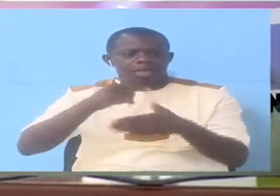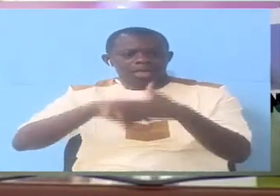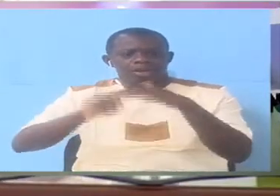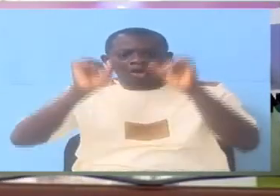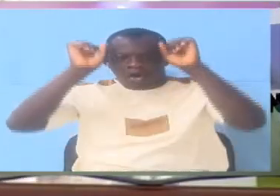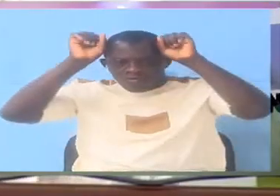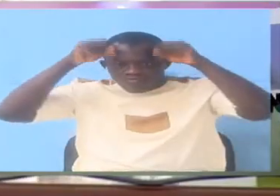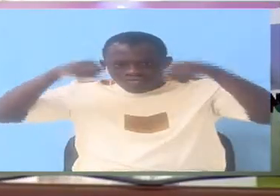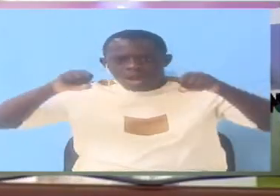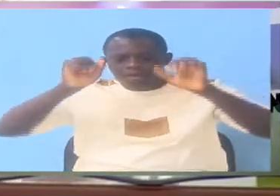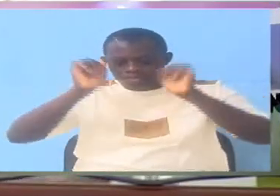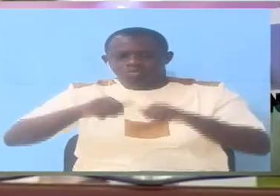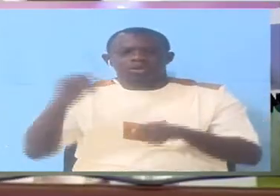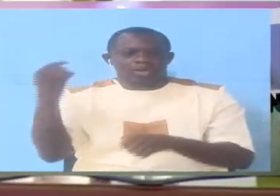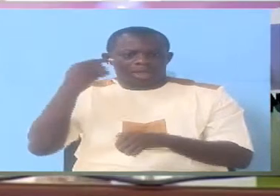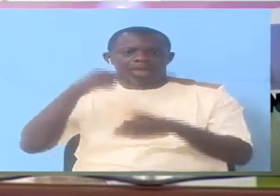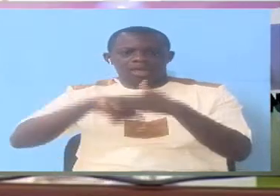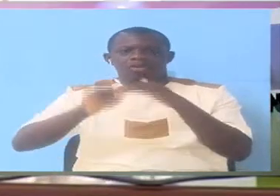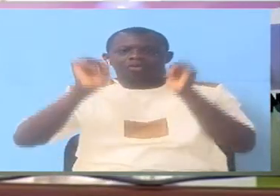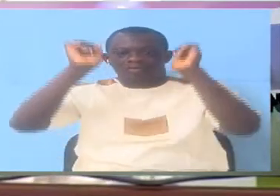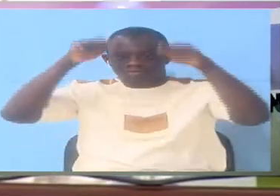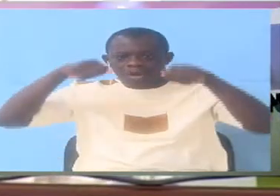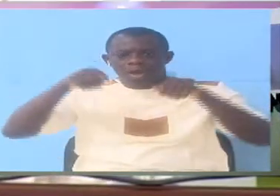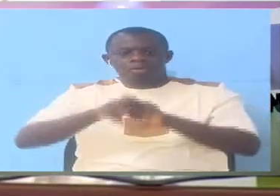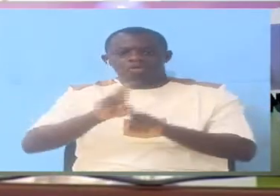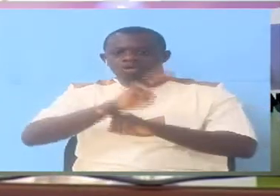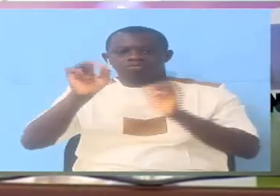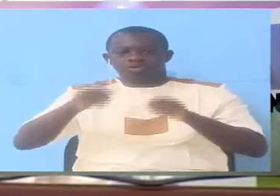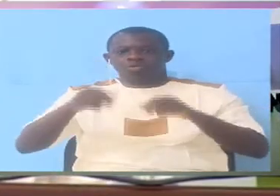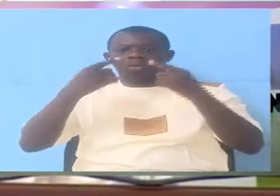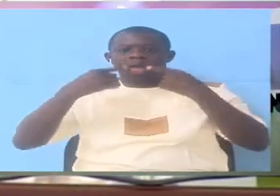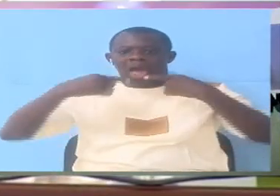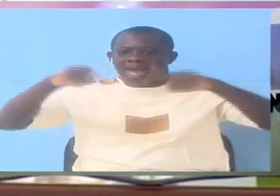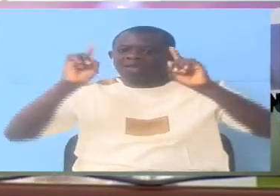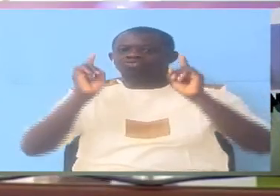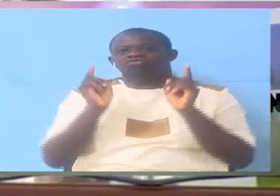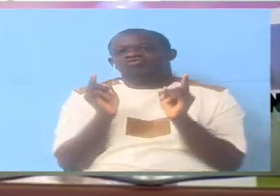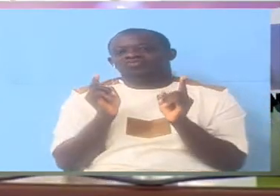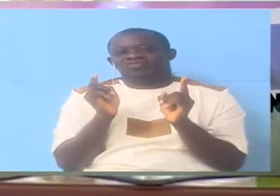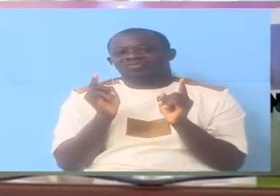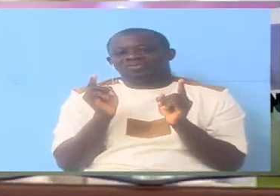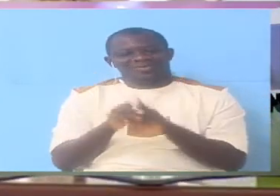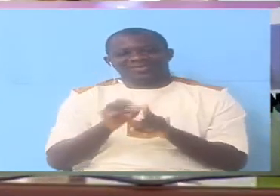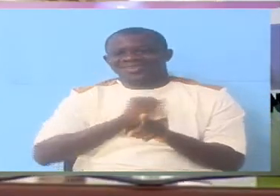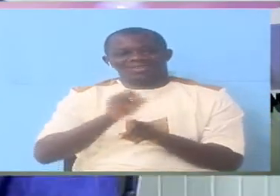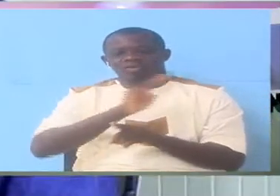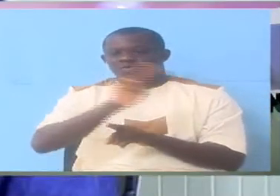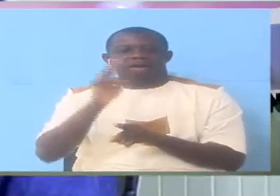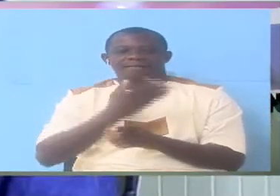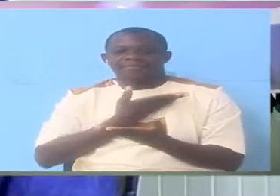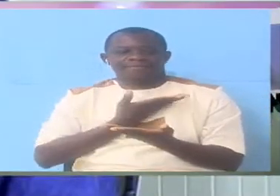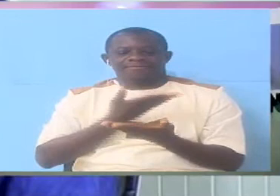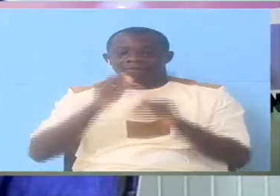hear it in fuller. But we cannot broadcast it. No, I have none. Okay, all right, then that's